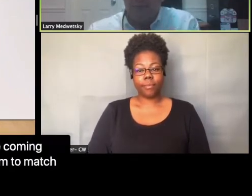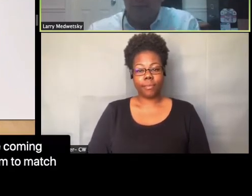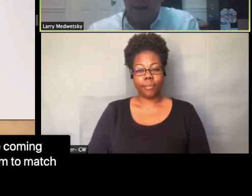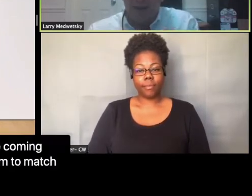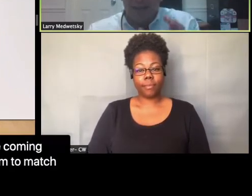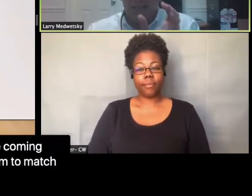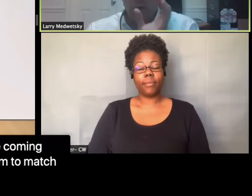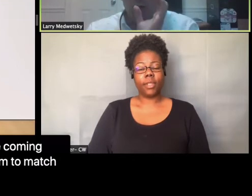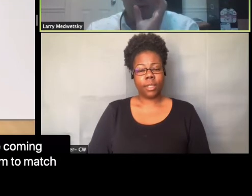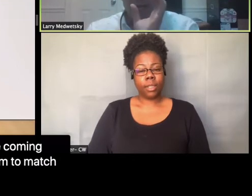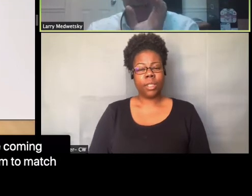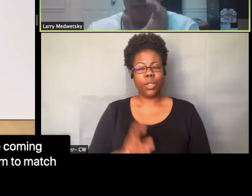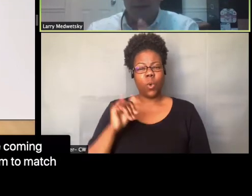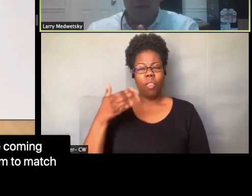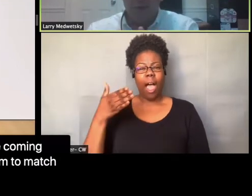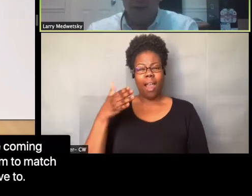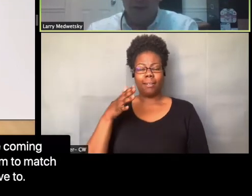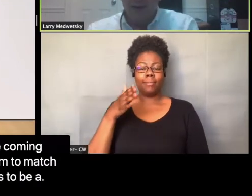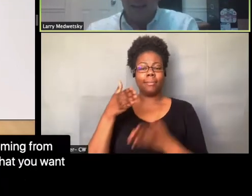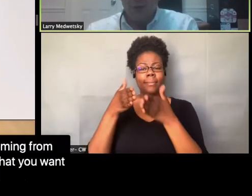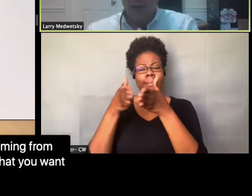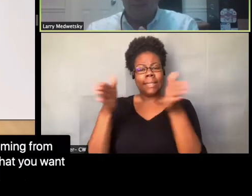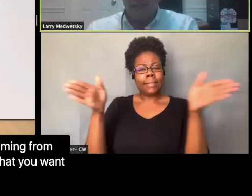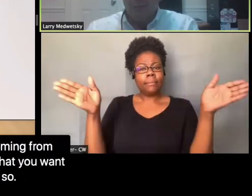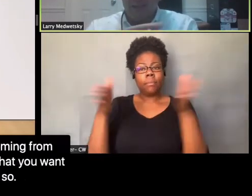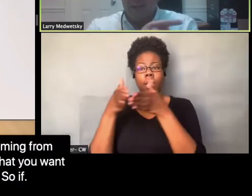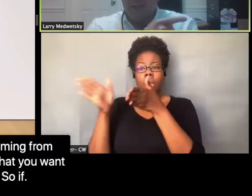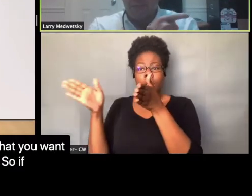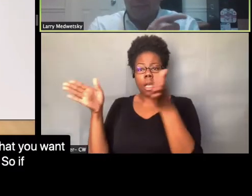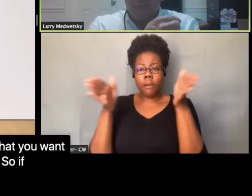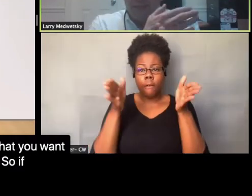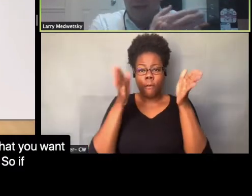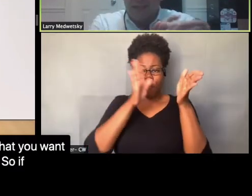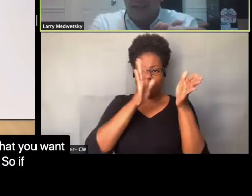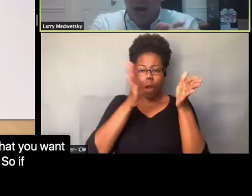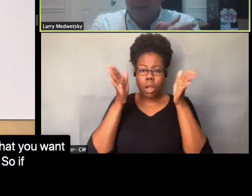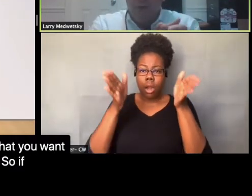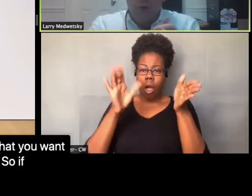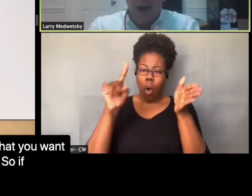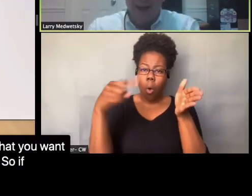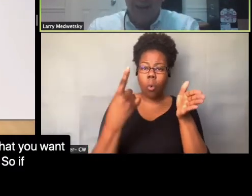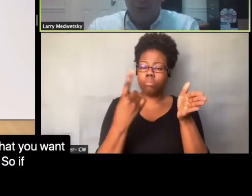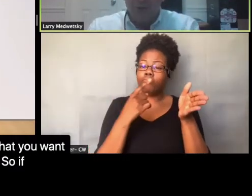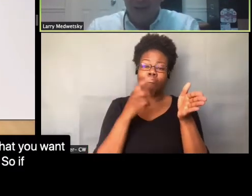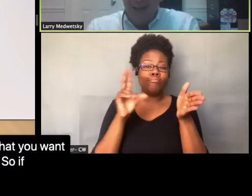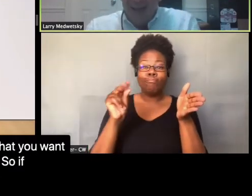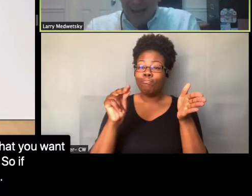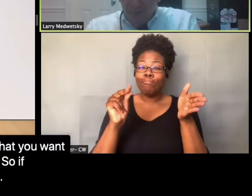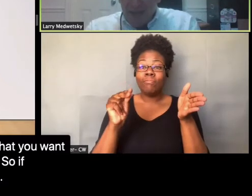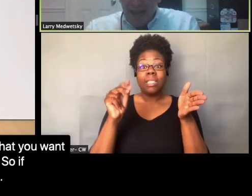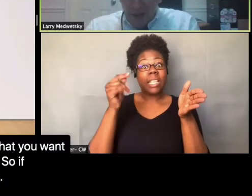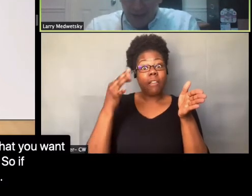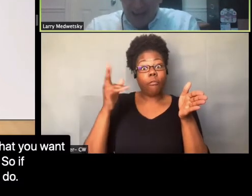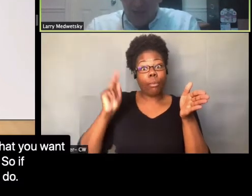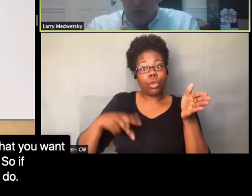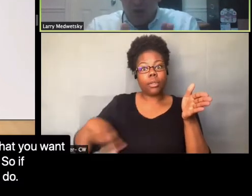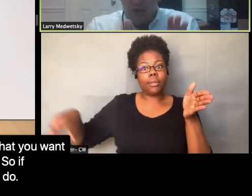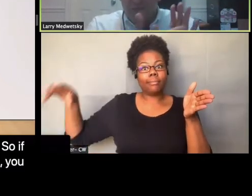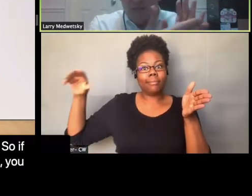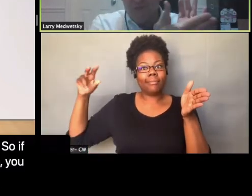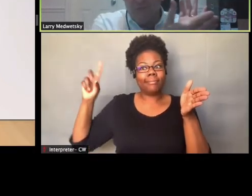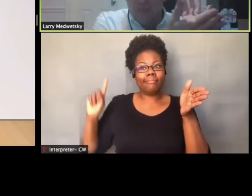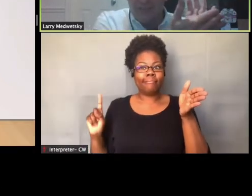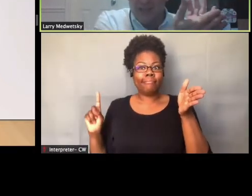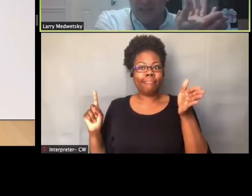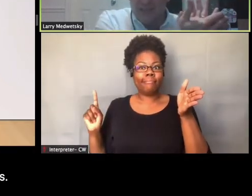to amplify. It no longer has to be in front. So if someone is on the side of you or behind you, the hearing aid can